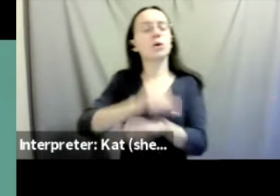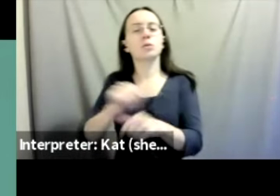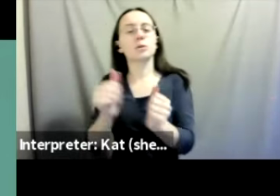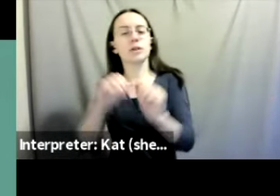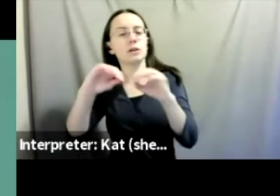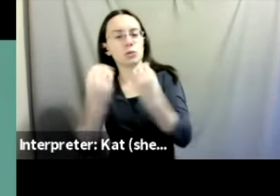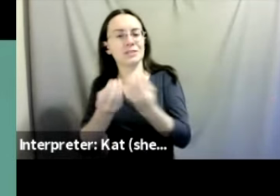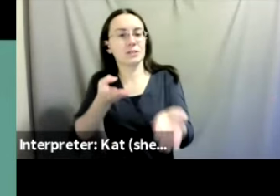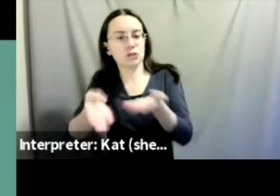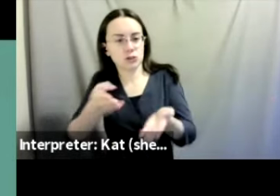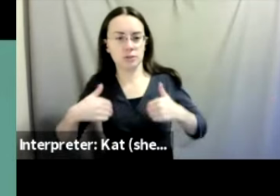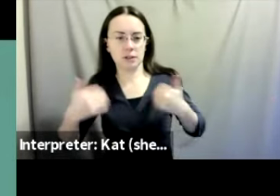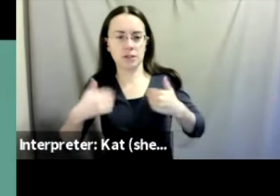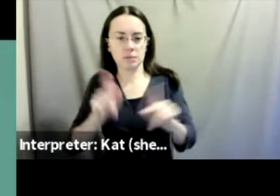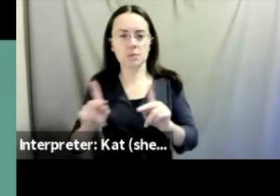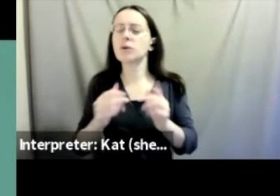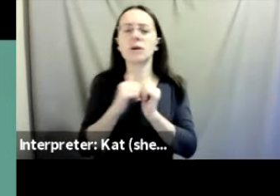in this session?